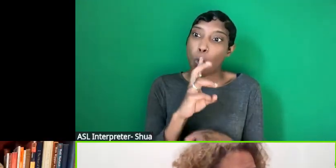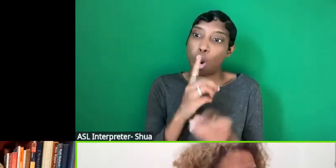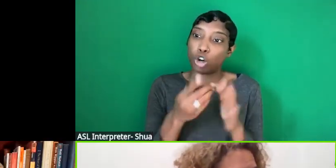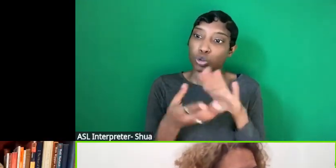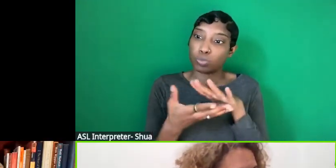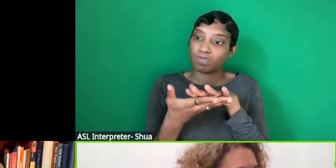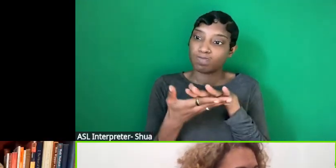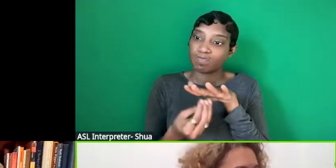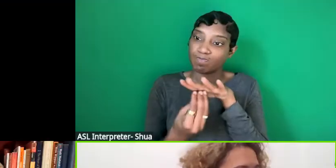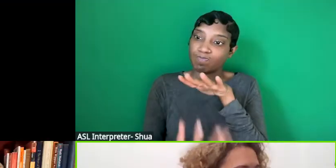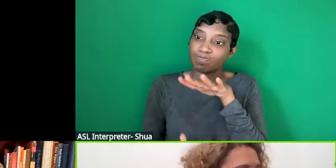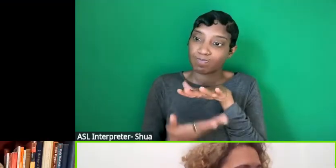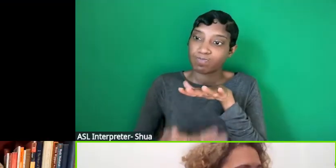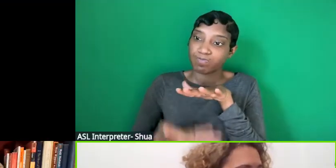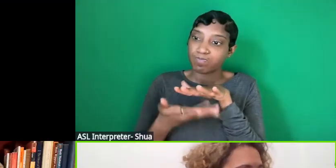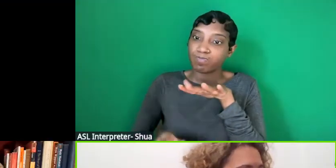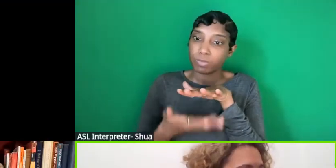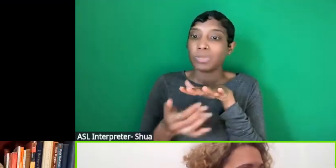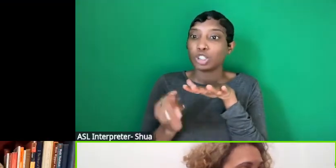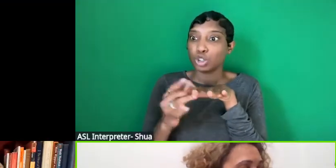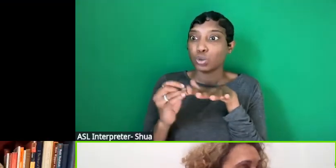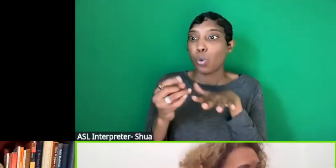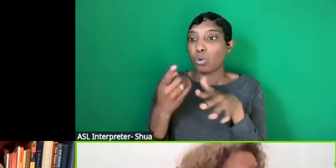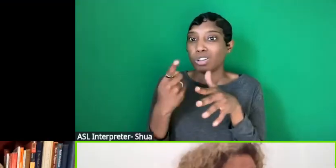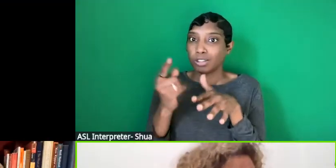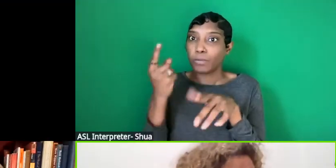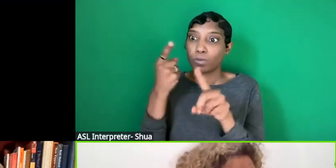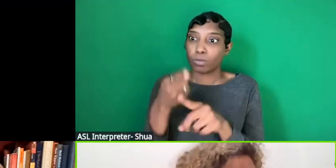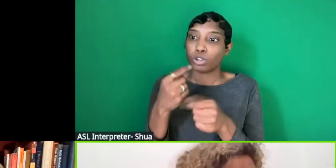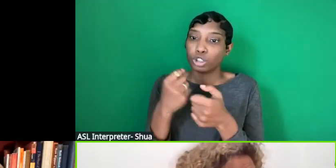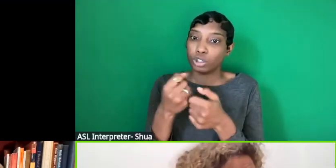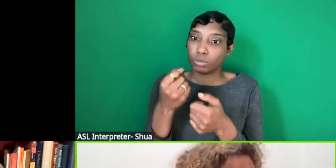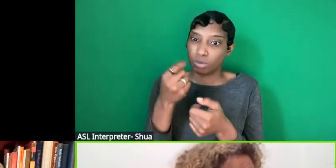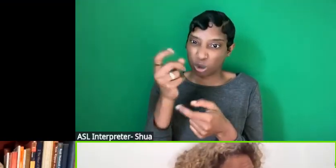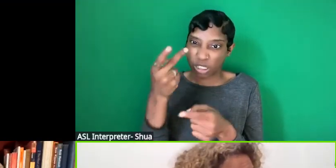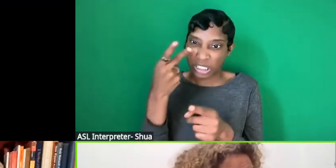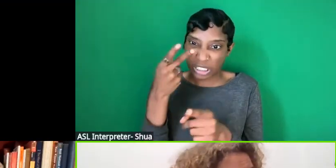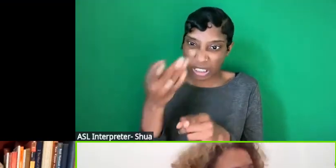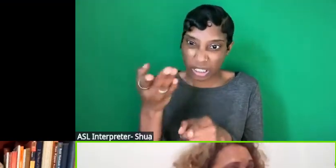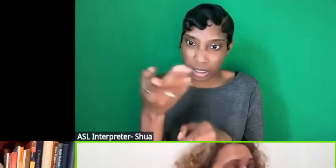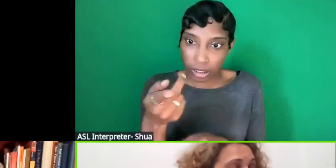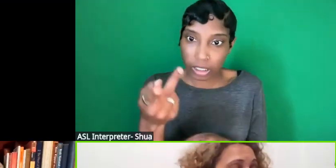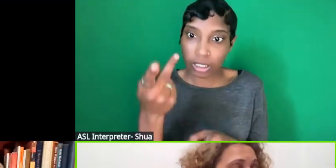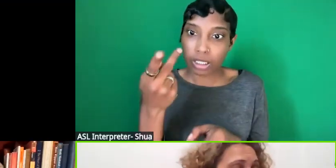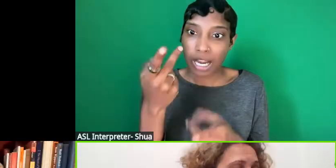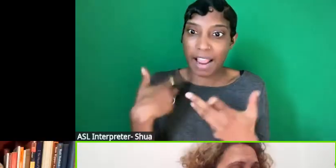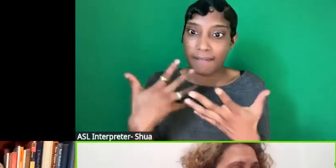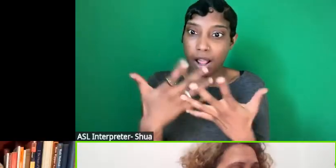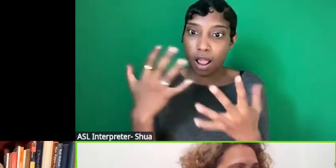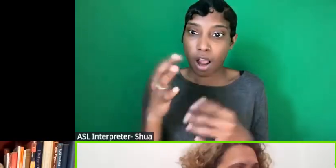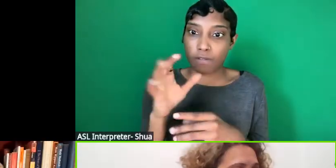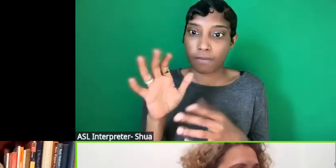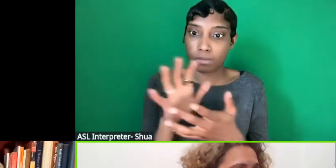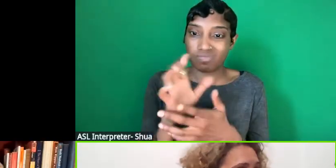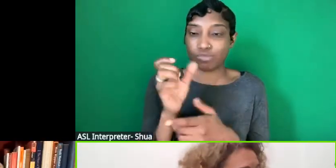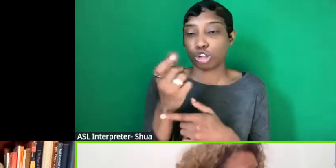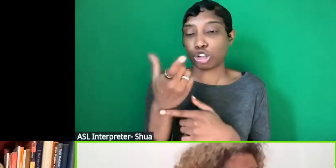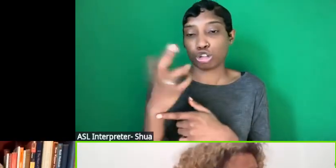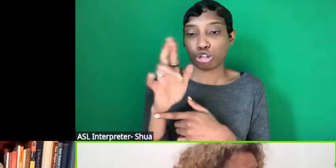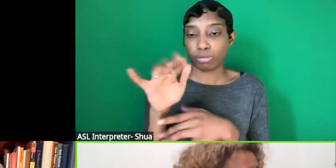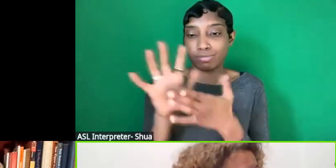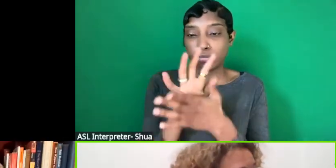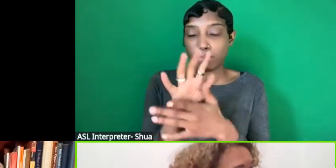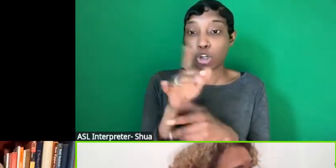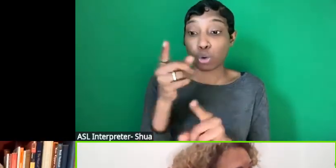gold here, right? So you could shake the water out a little bit. So you can see here that that's a lot of slurry. Your goal is to not have any